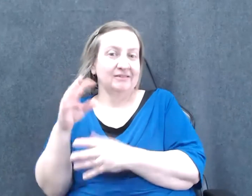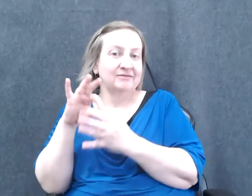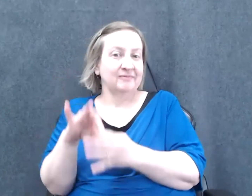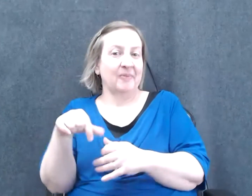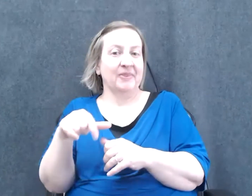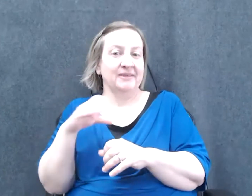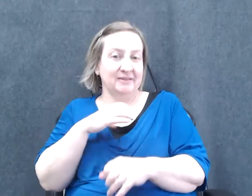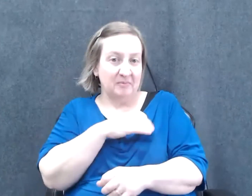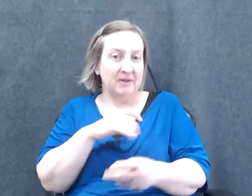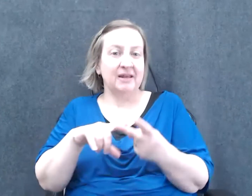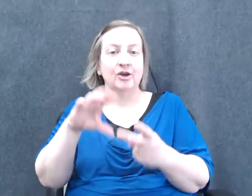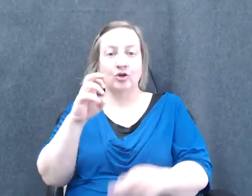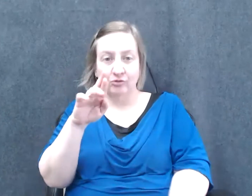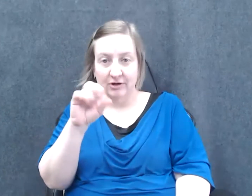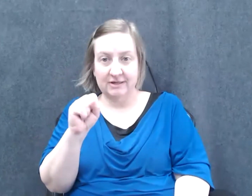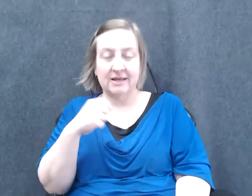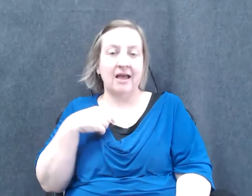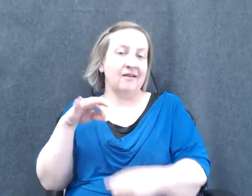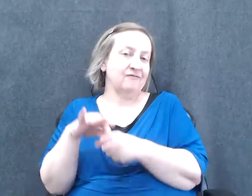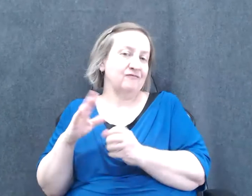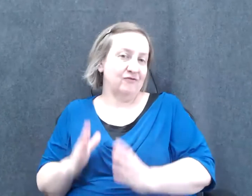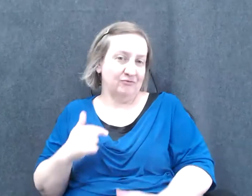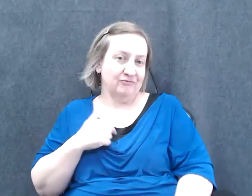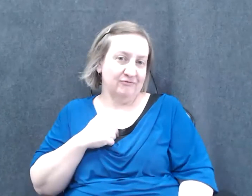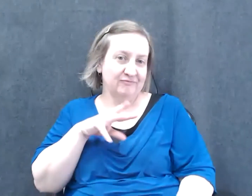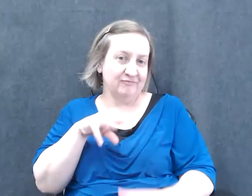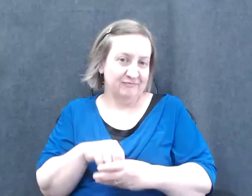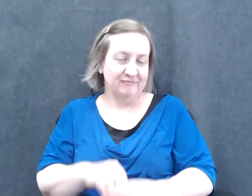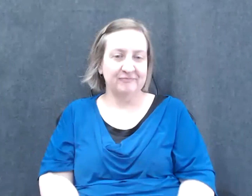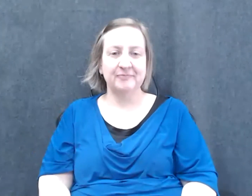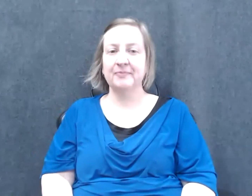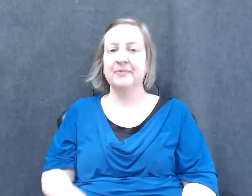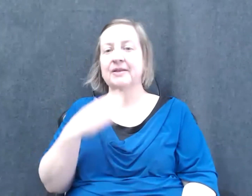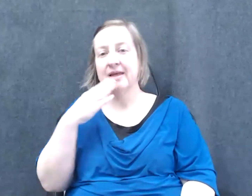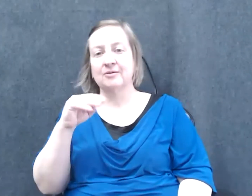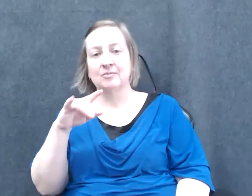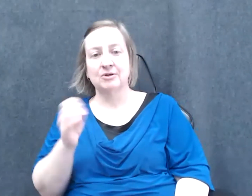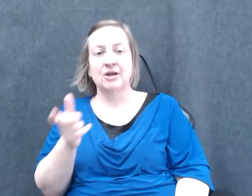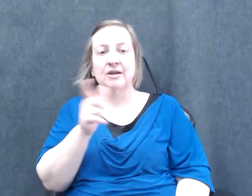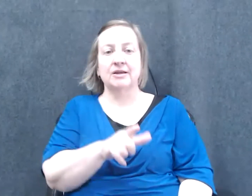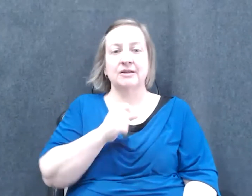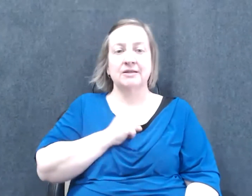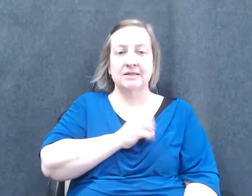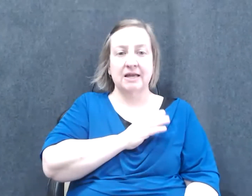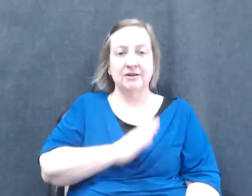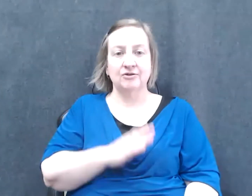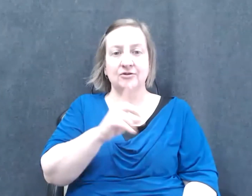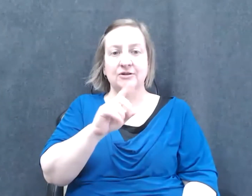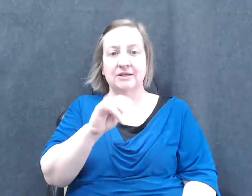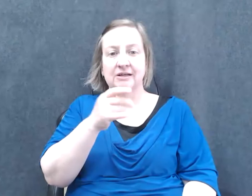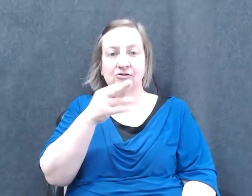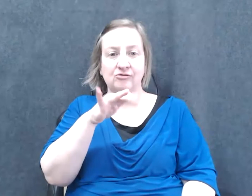on CRIS, and I am a voting member. Thank you, Michelle. And then next is Senator Dhingra.